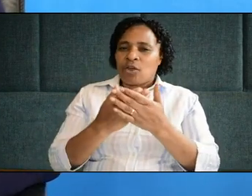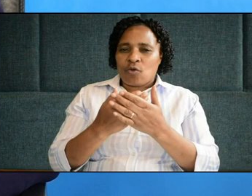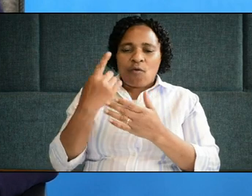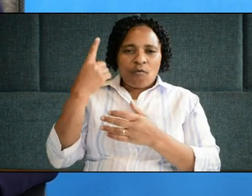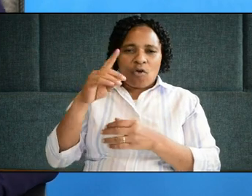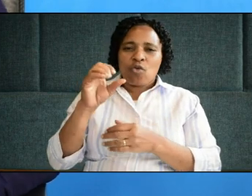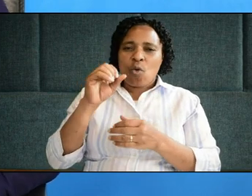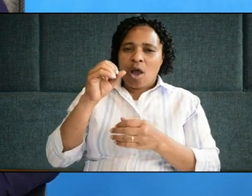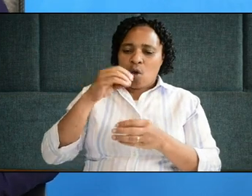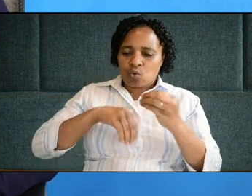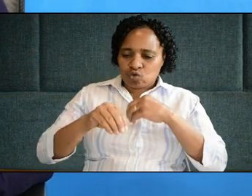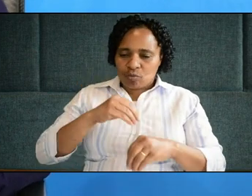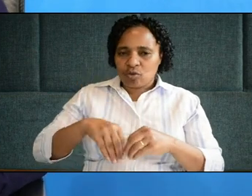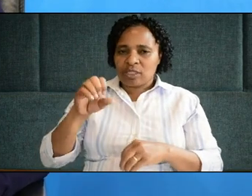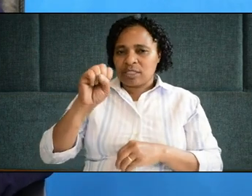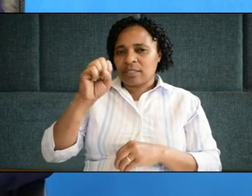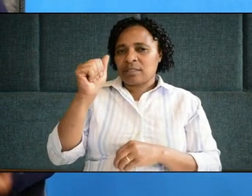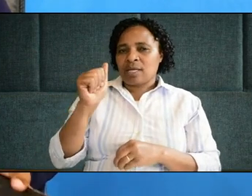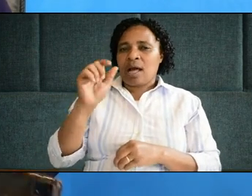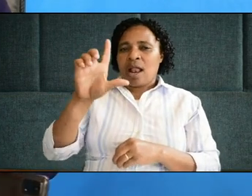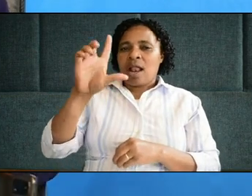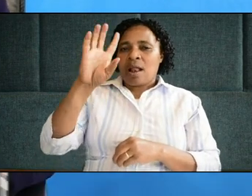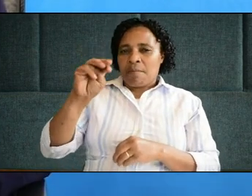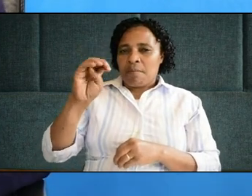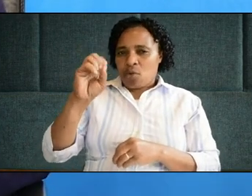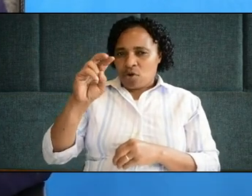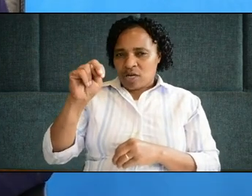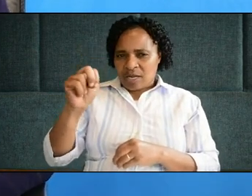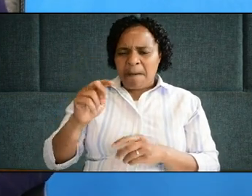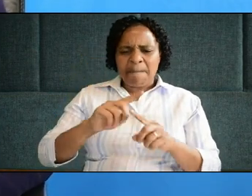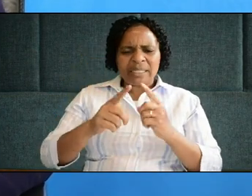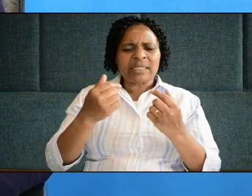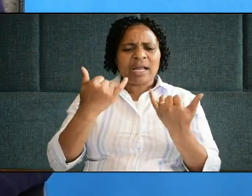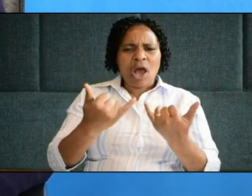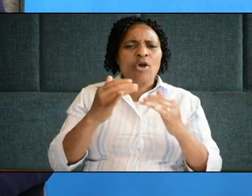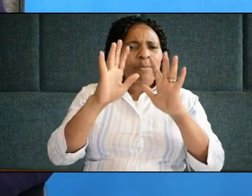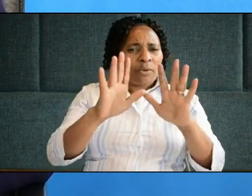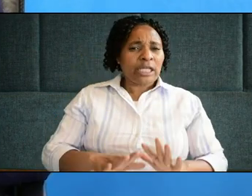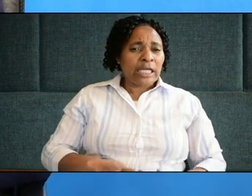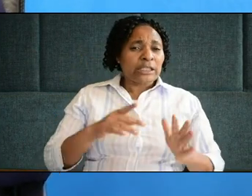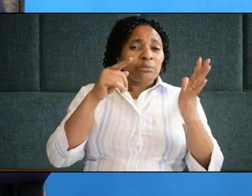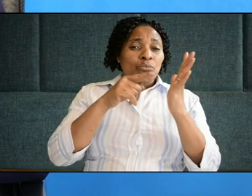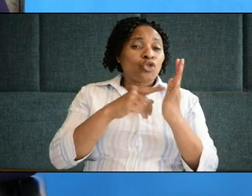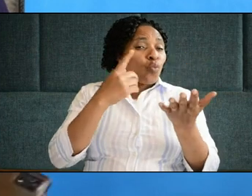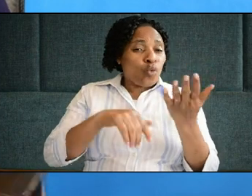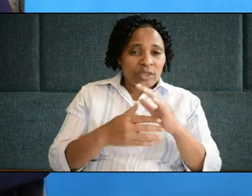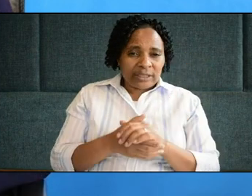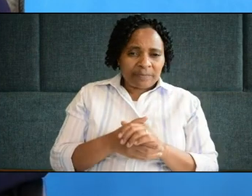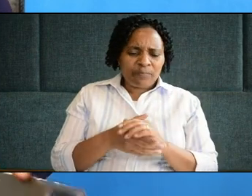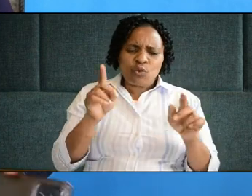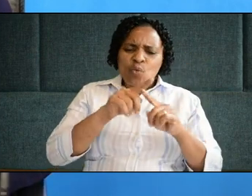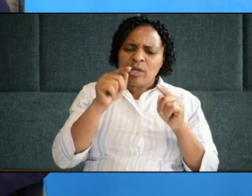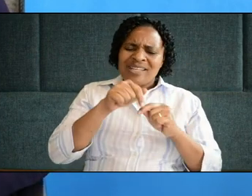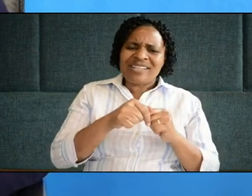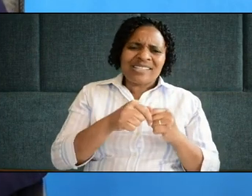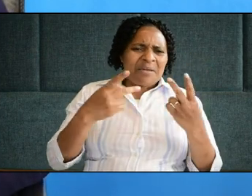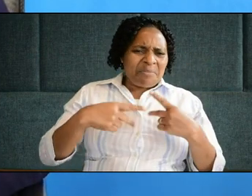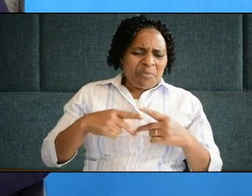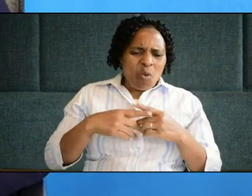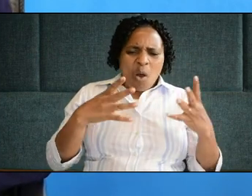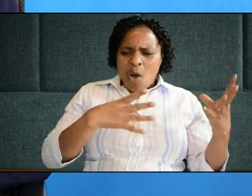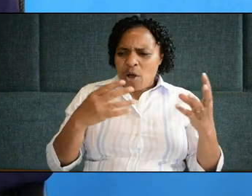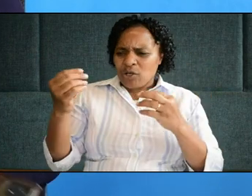for your contribution. Now, point to note is that when these guys were going through these